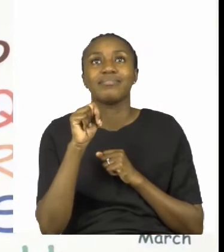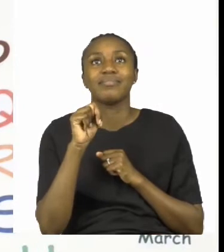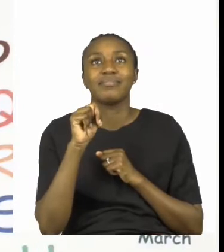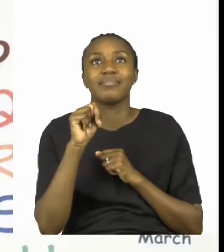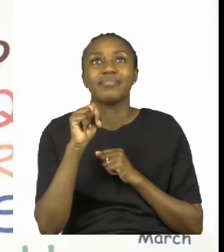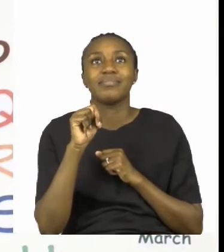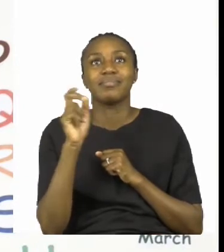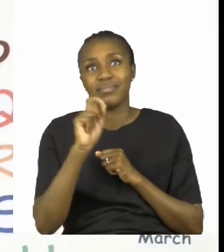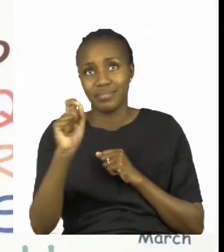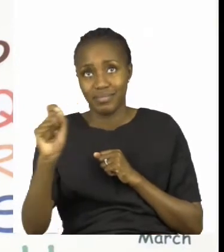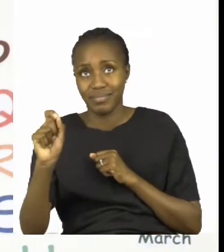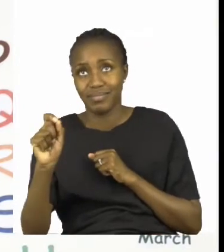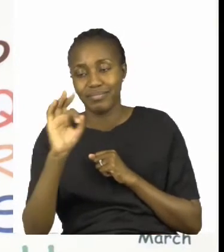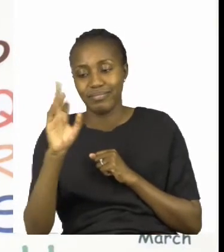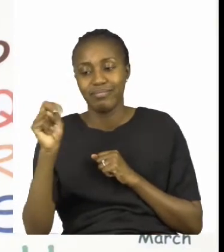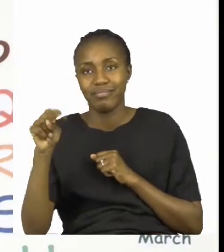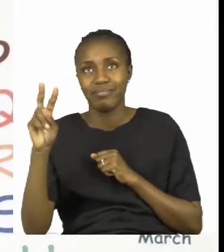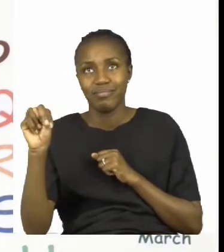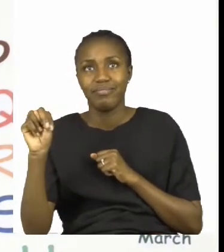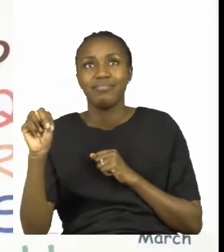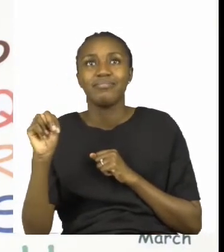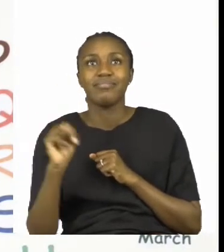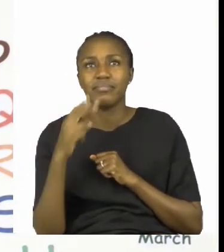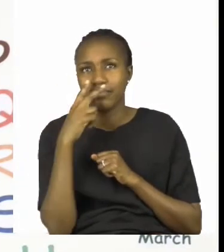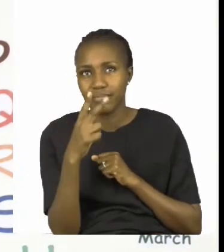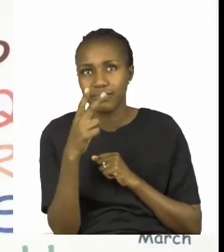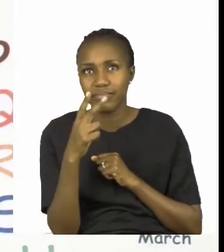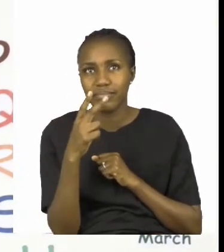put fun. Now let's see.